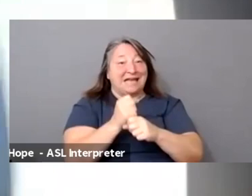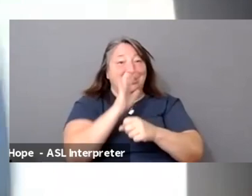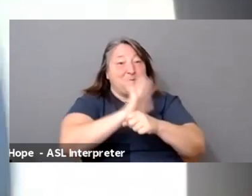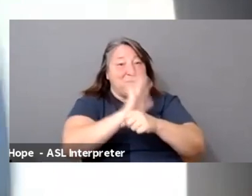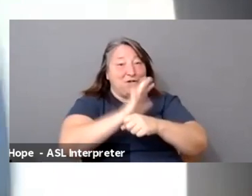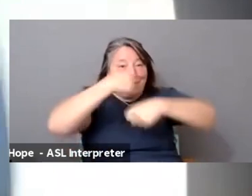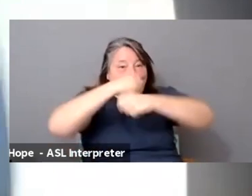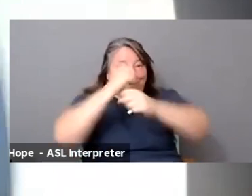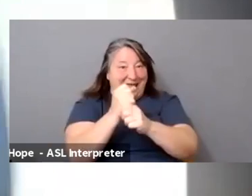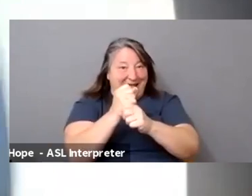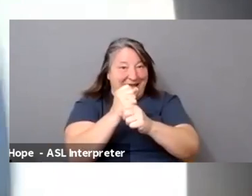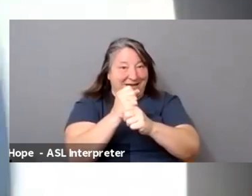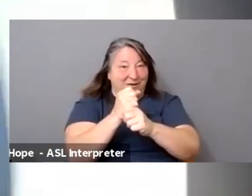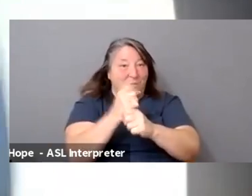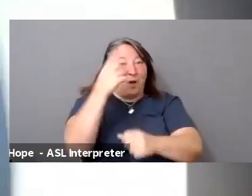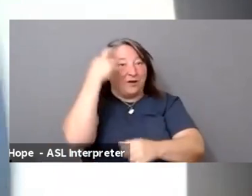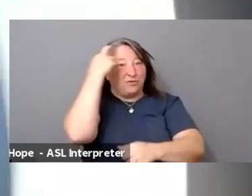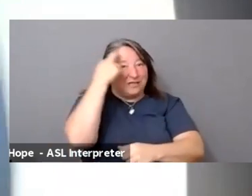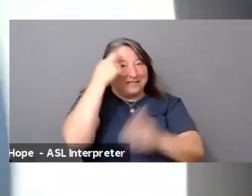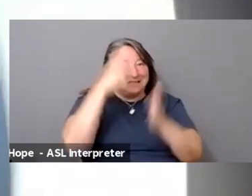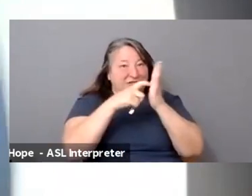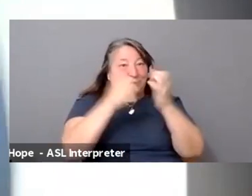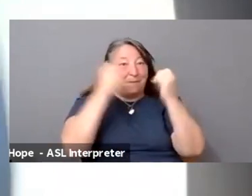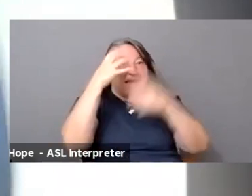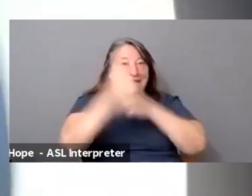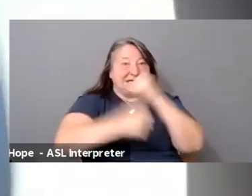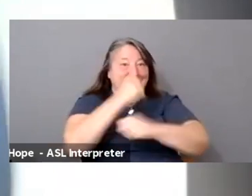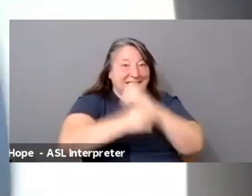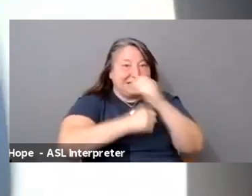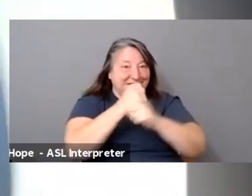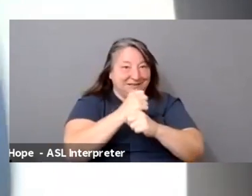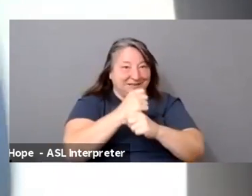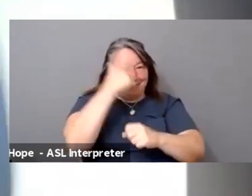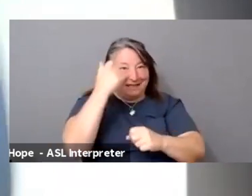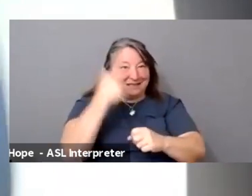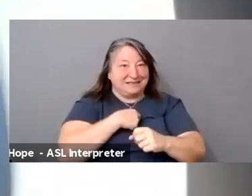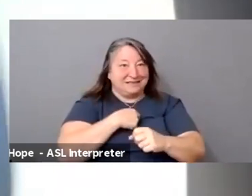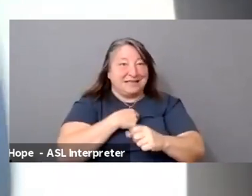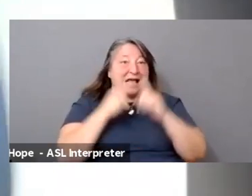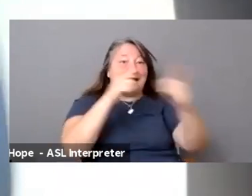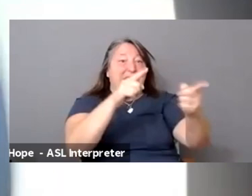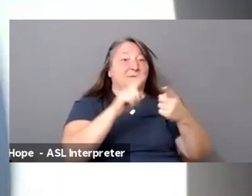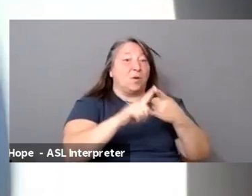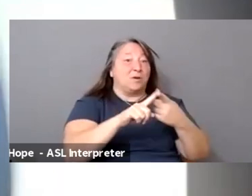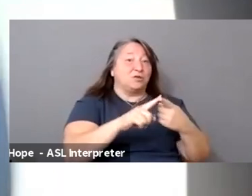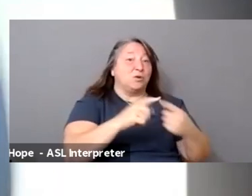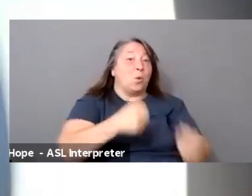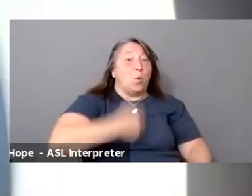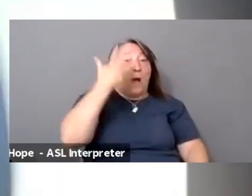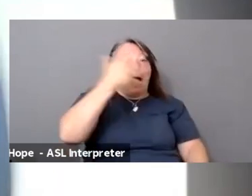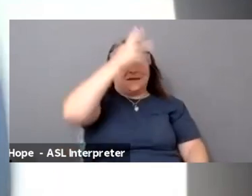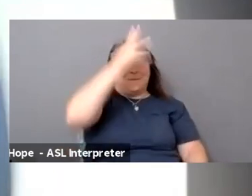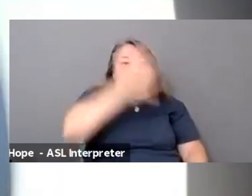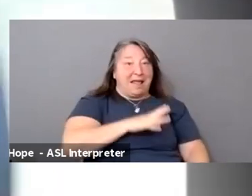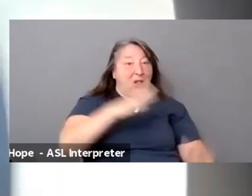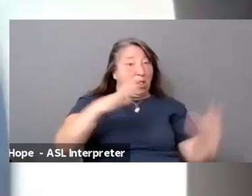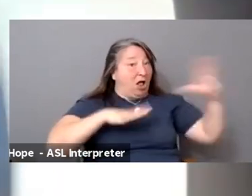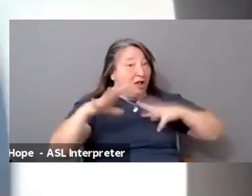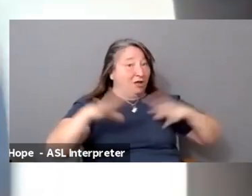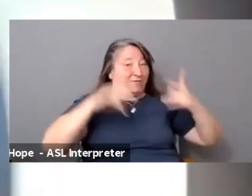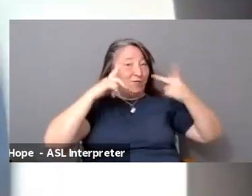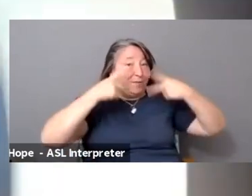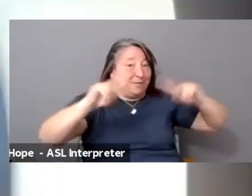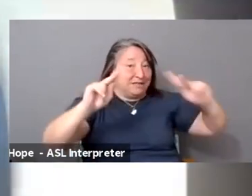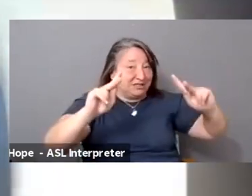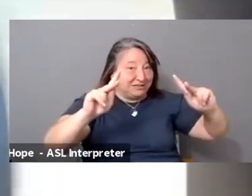reason it took so many years is I kept going to, you know, predominantly white male Hollywood for permission to make this film. And I kept going